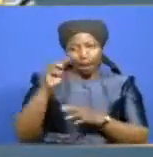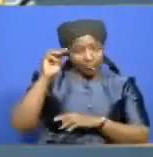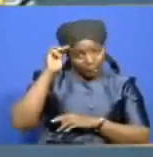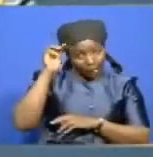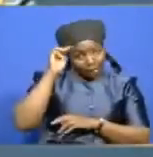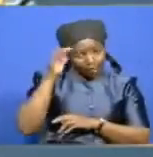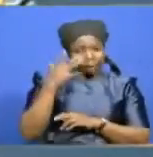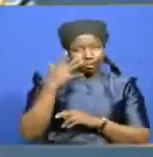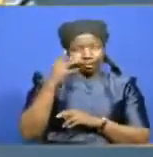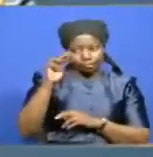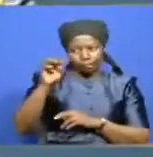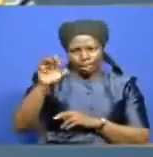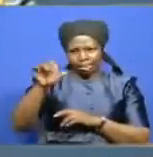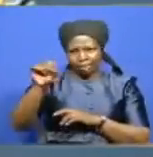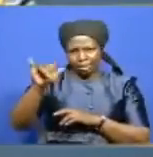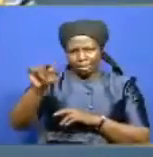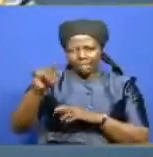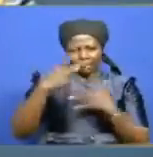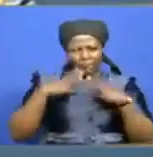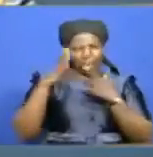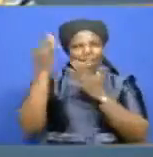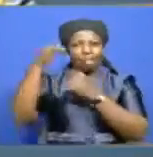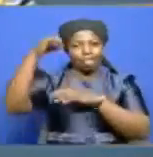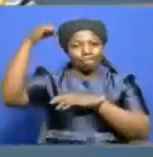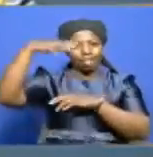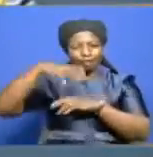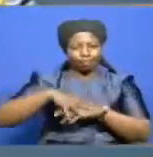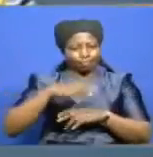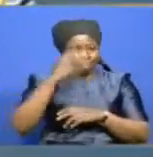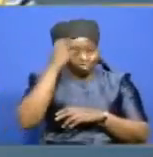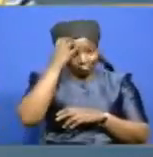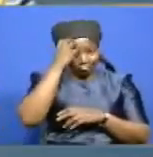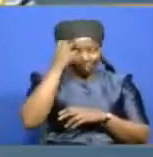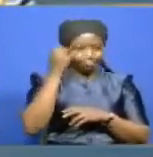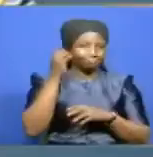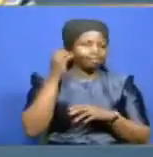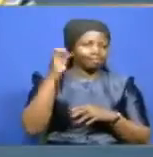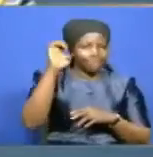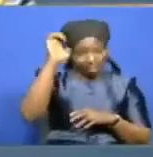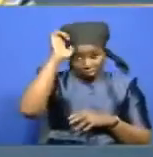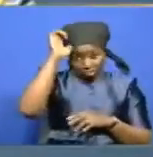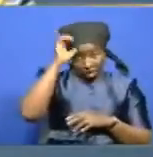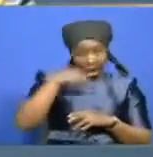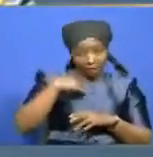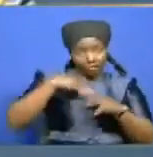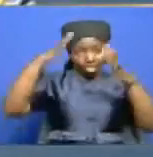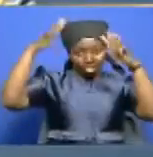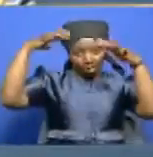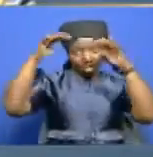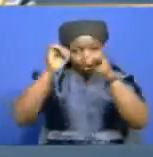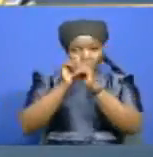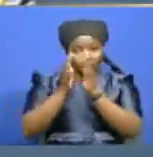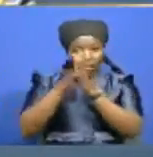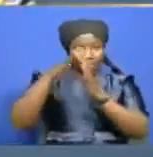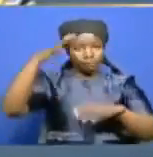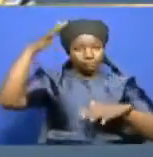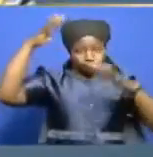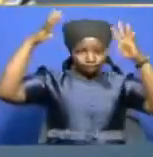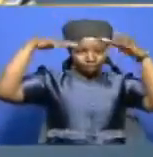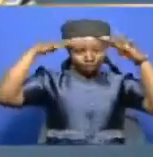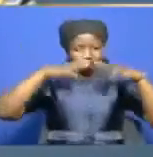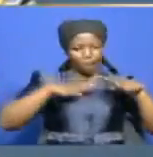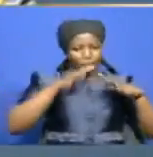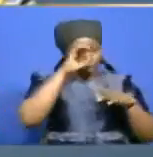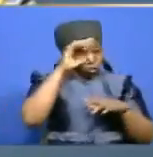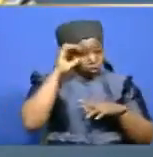residents expect sunny intervals. Kitale and Eldoret will have rains accompanied by sunny intervals. For residents of the coastal region,